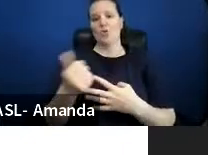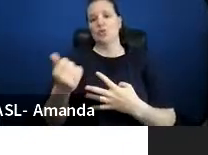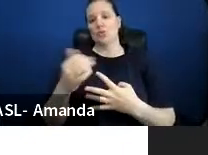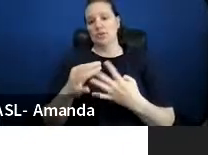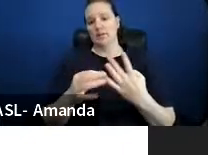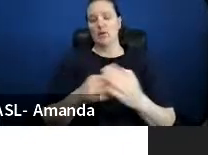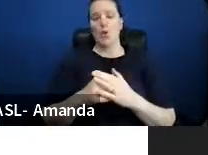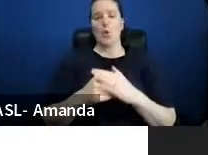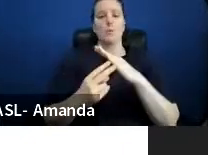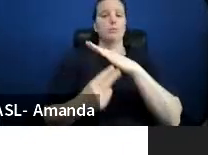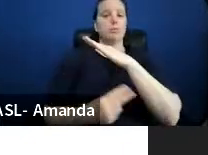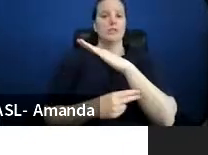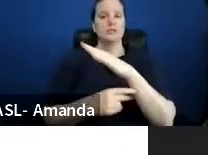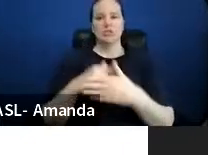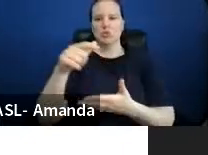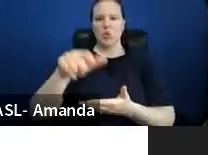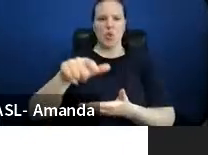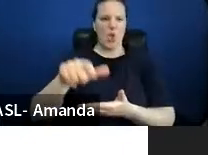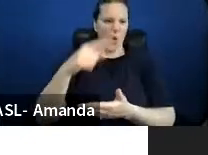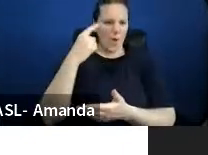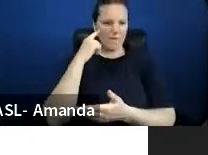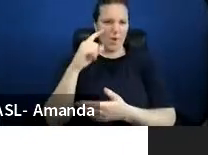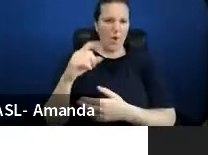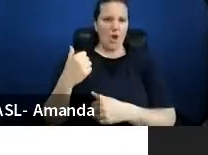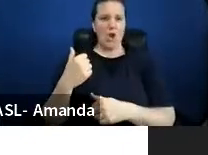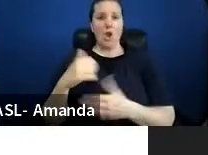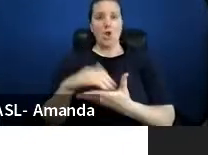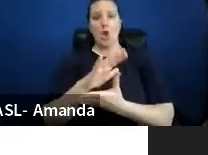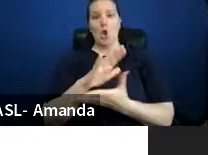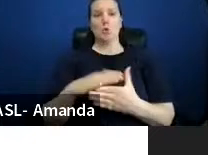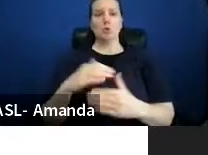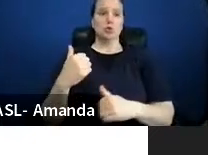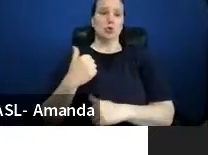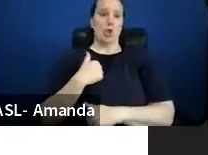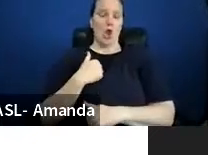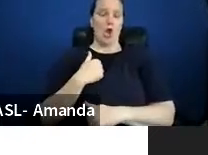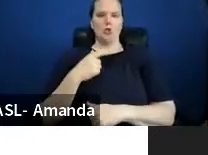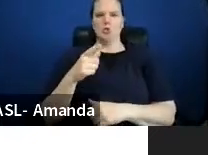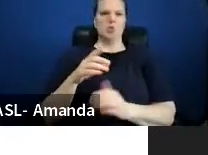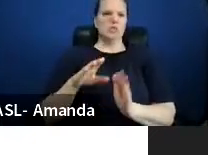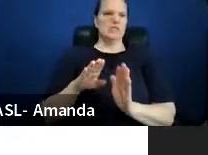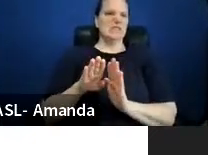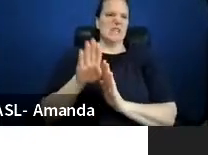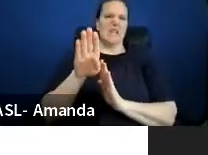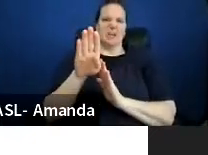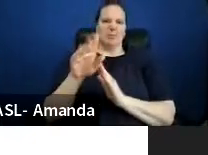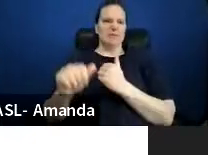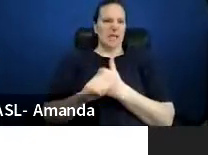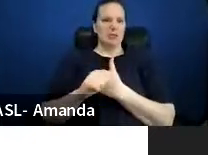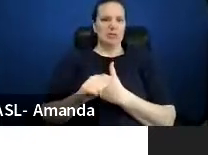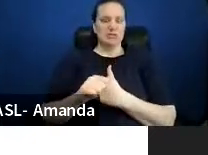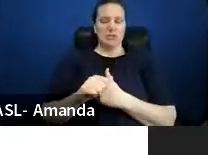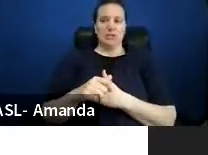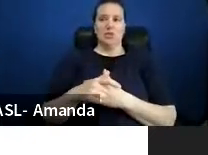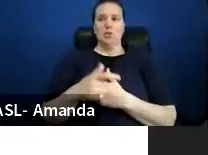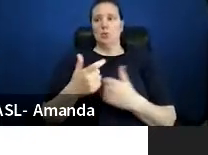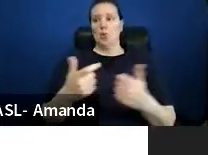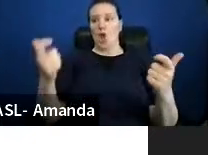The bridge is too low for the Coast Guard, too steep and dangerous, too large, ugly, and